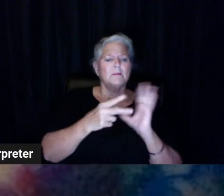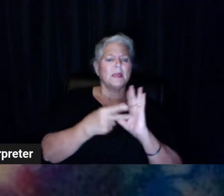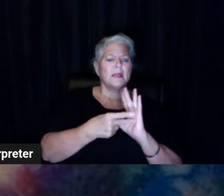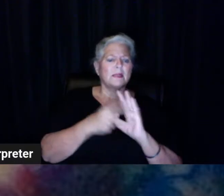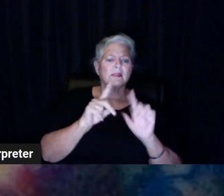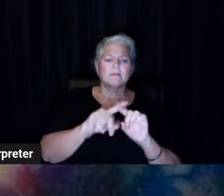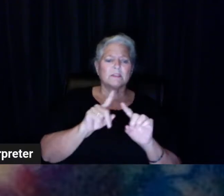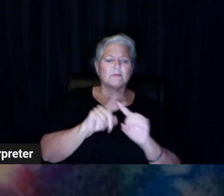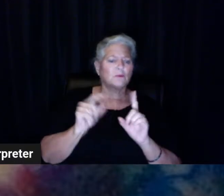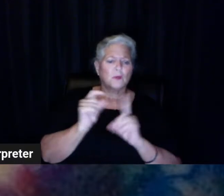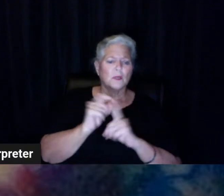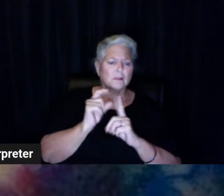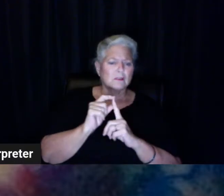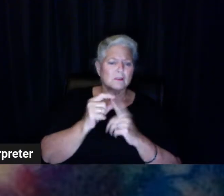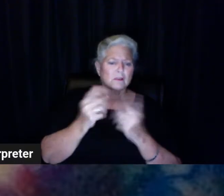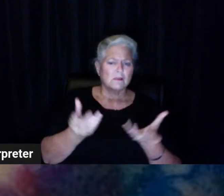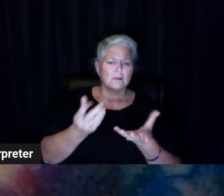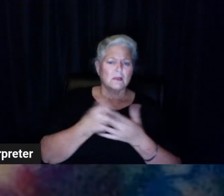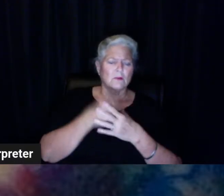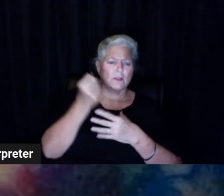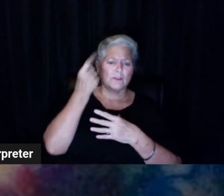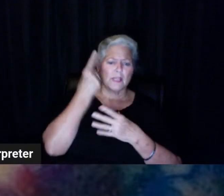mean the meanings of different words?